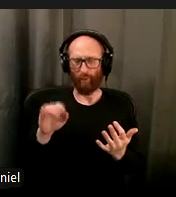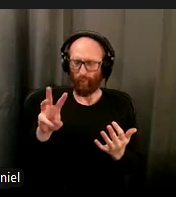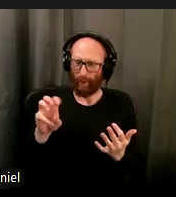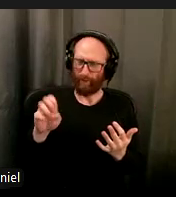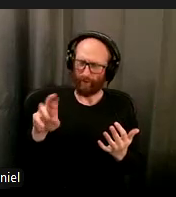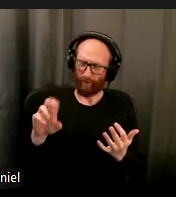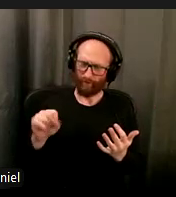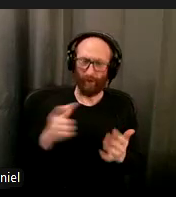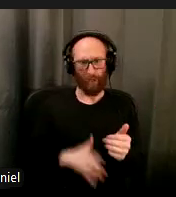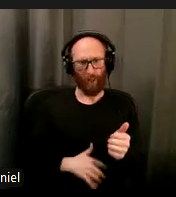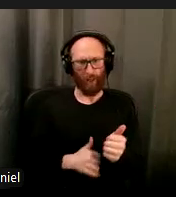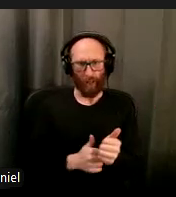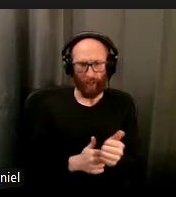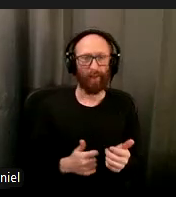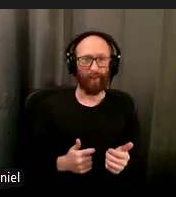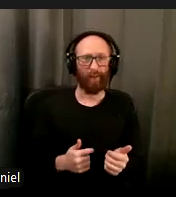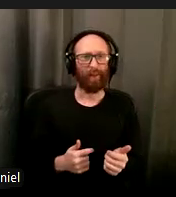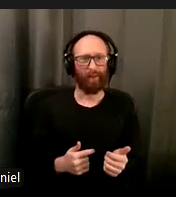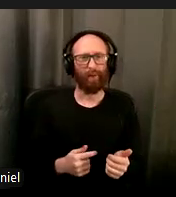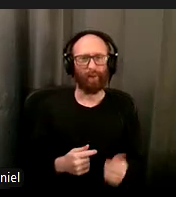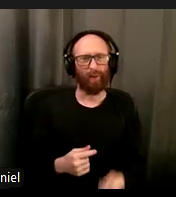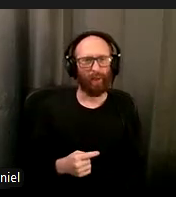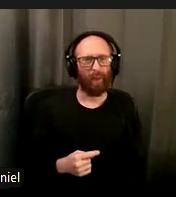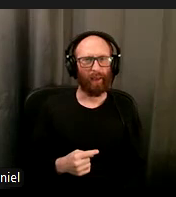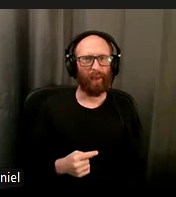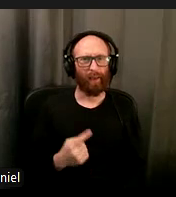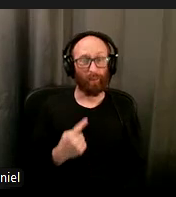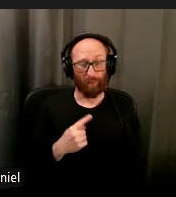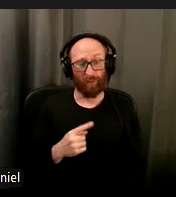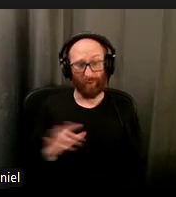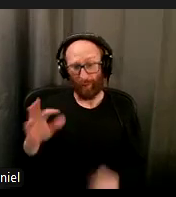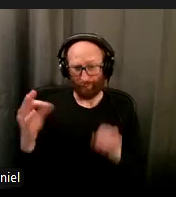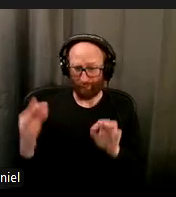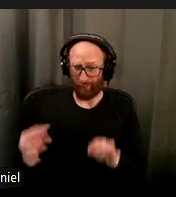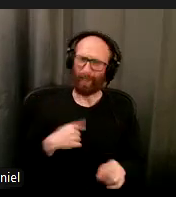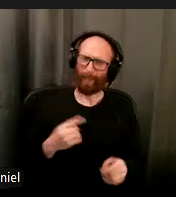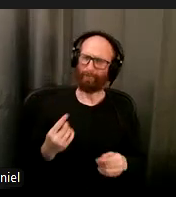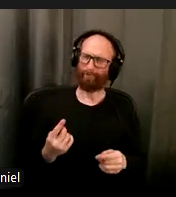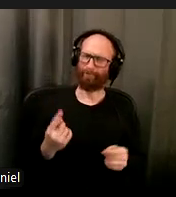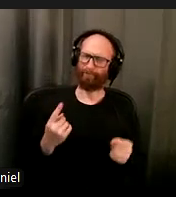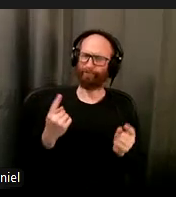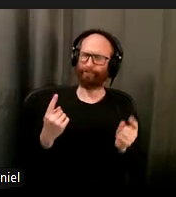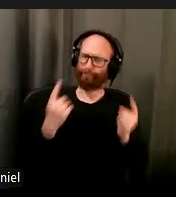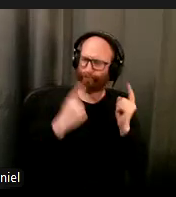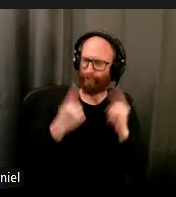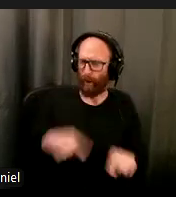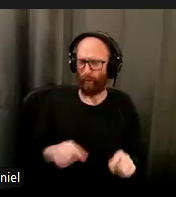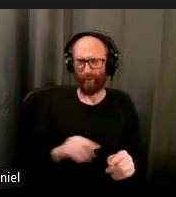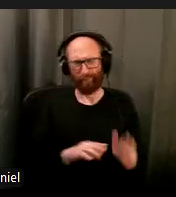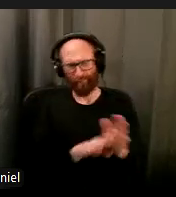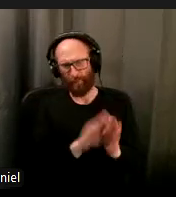and we really do take this into consideration as we're developing our calendar as well. What worked and what can we adjust?